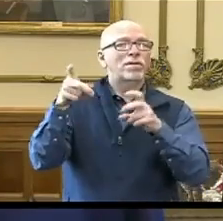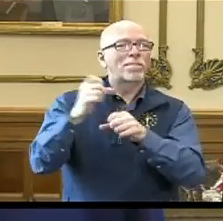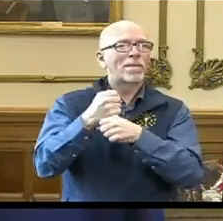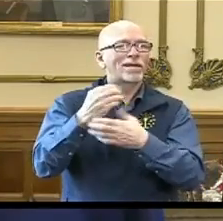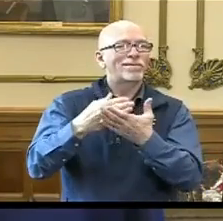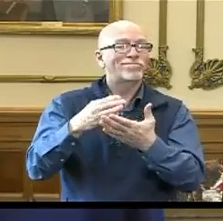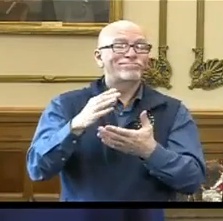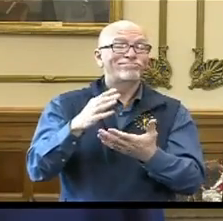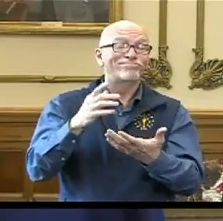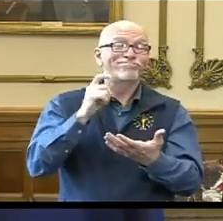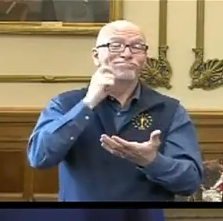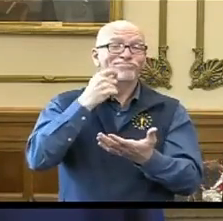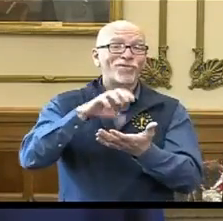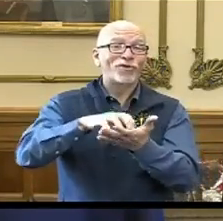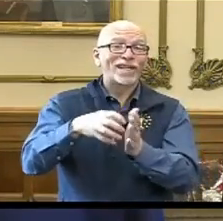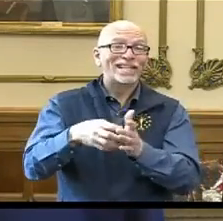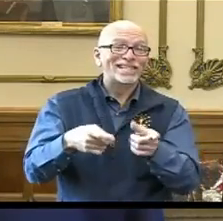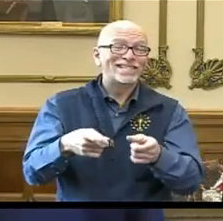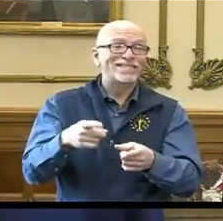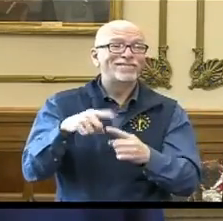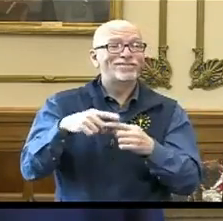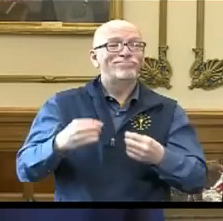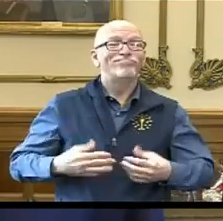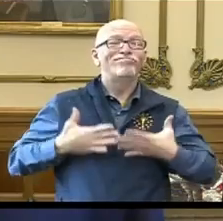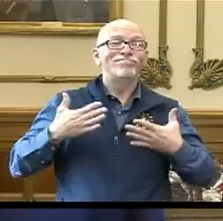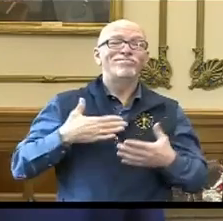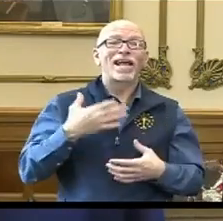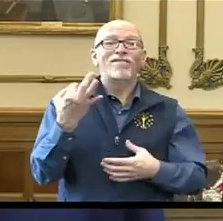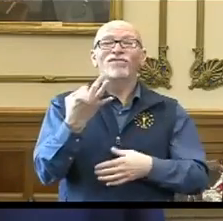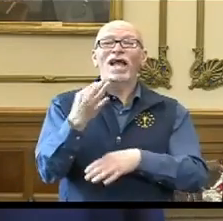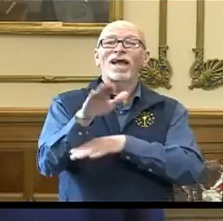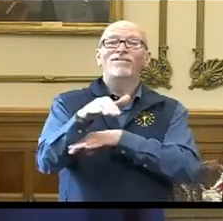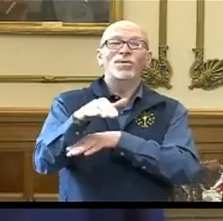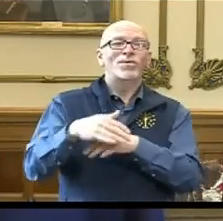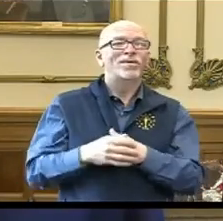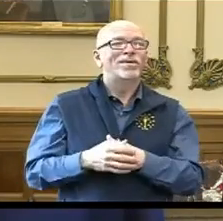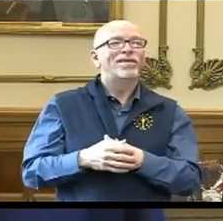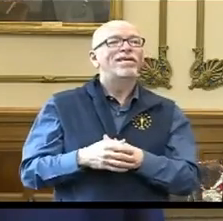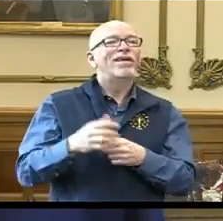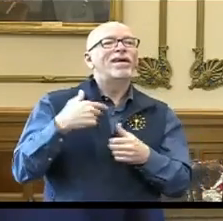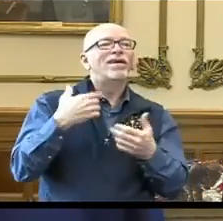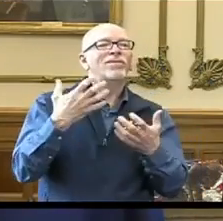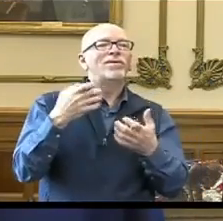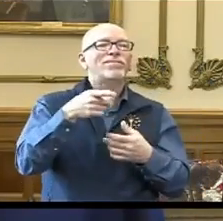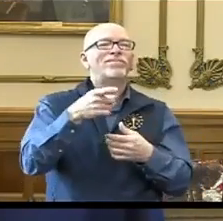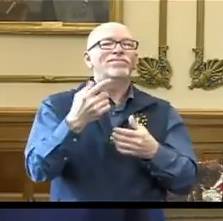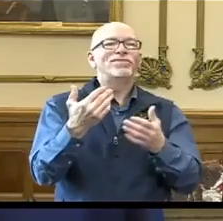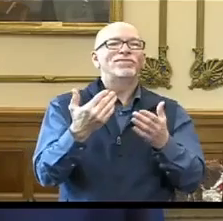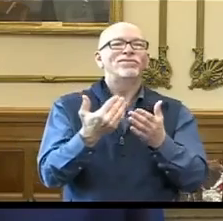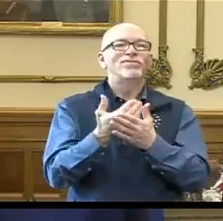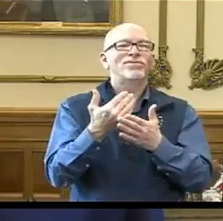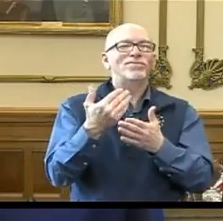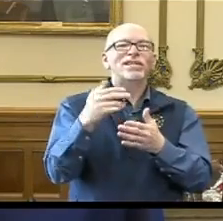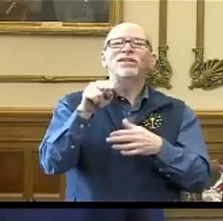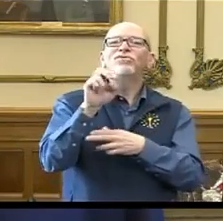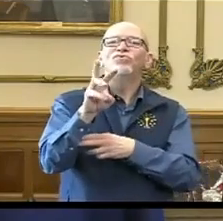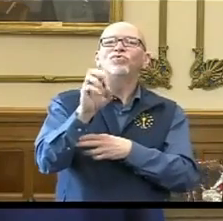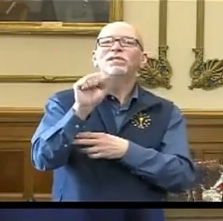cookies to brighten a Friday afternoon. And I just want to, this is in New Salem,